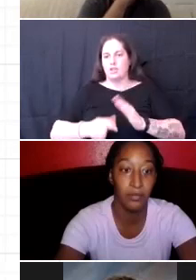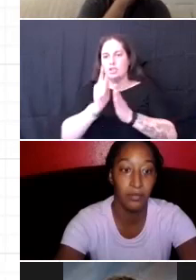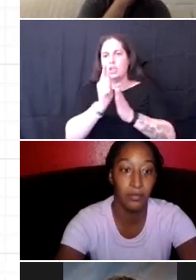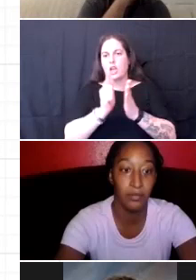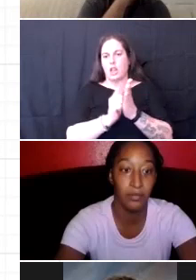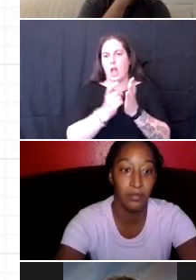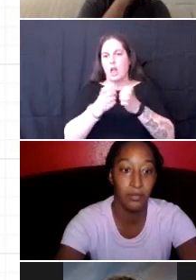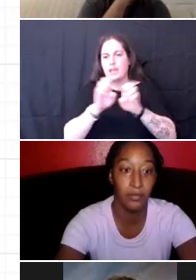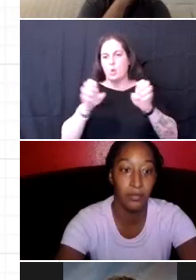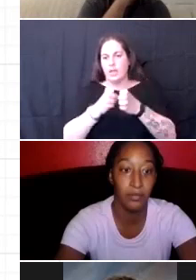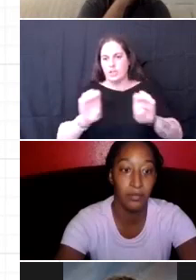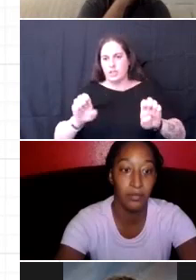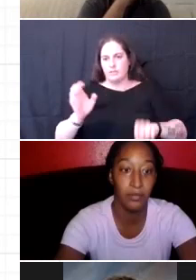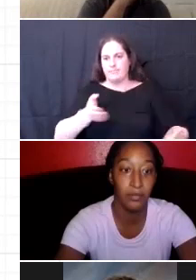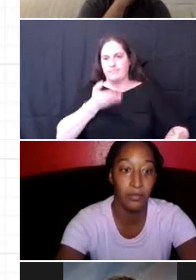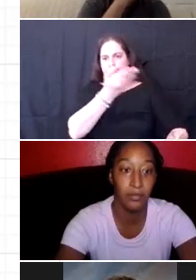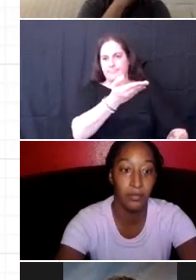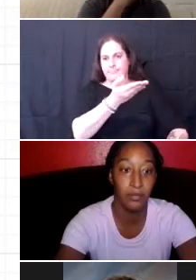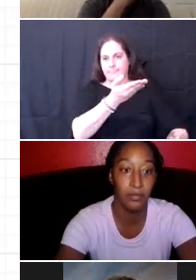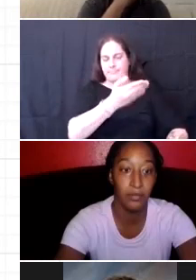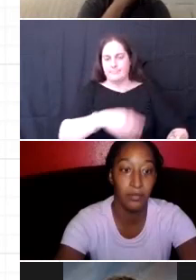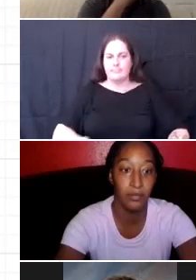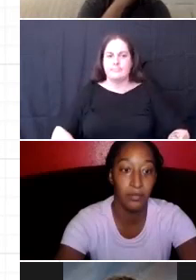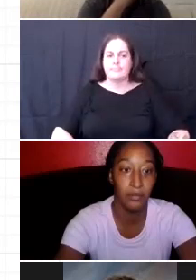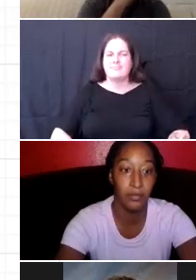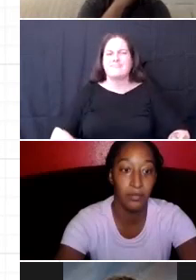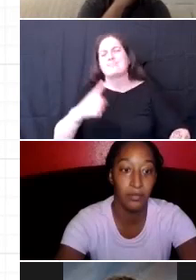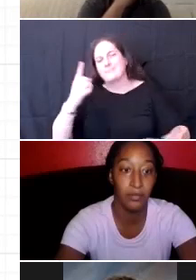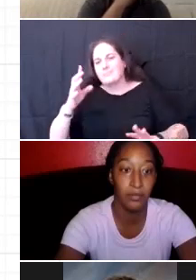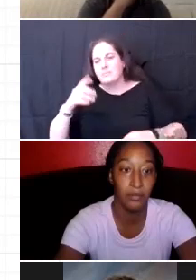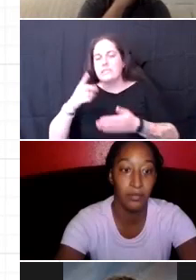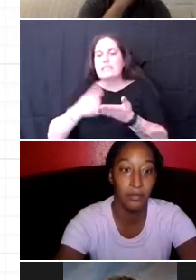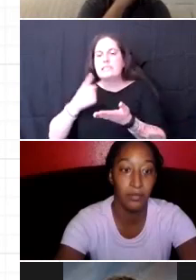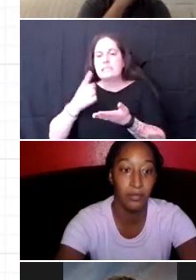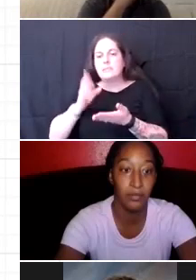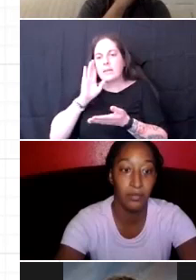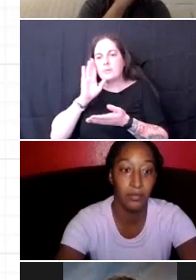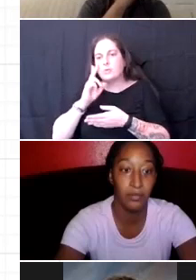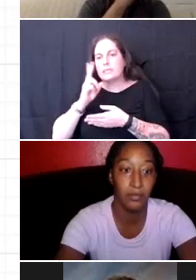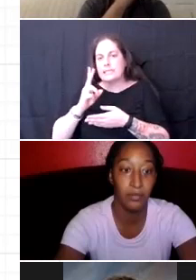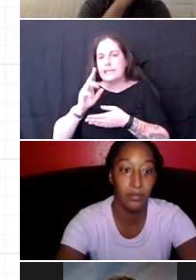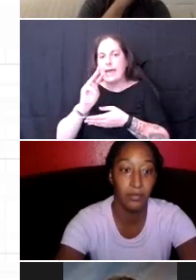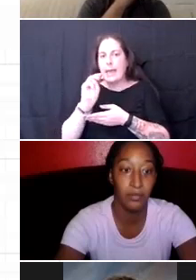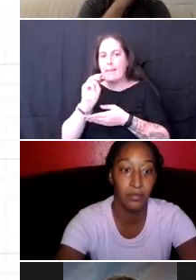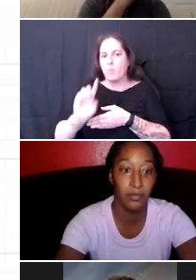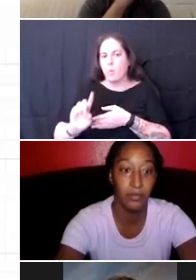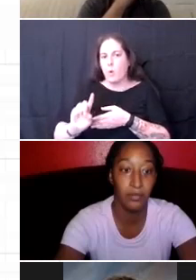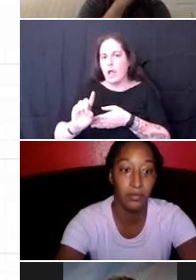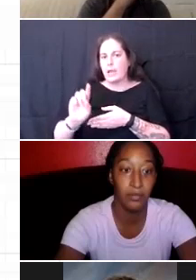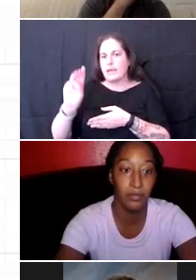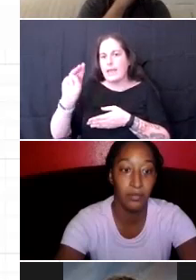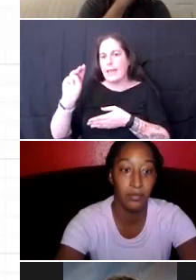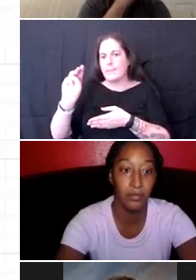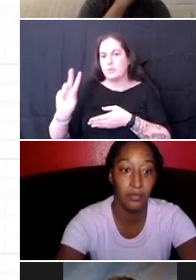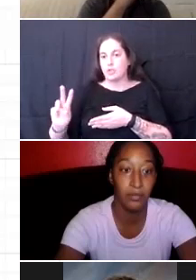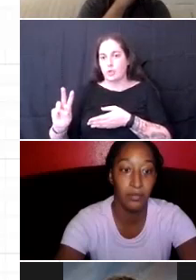big G M, and sometimes you see textbooks that write it M1 and M2, but I'm going to